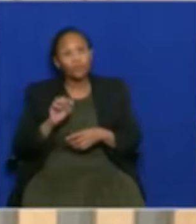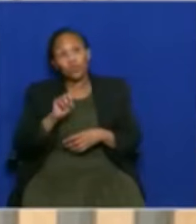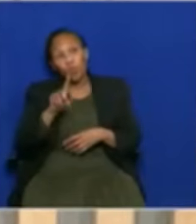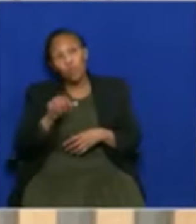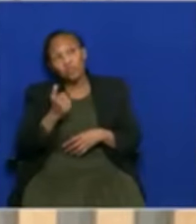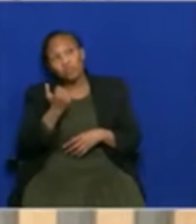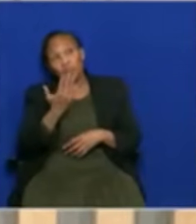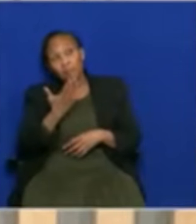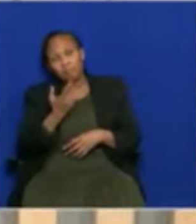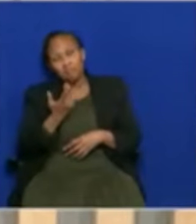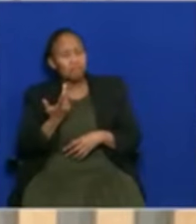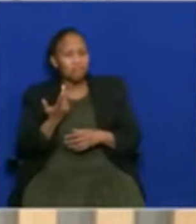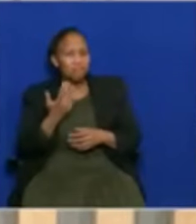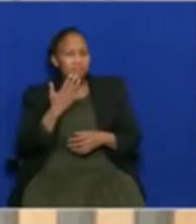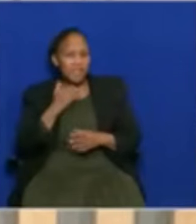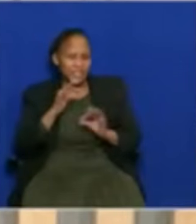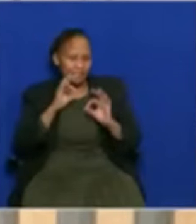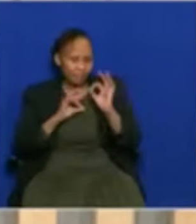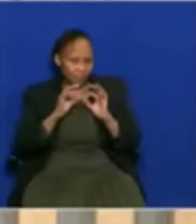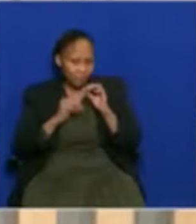Why didn't you approach it that way?